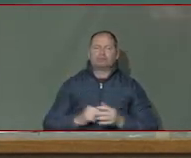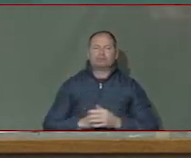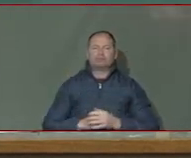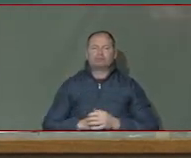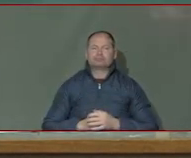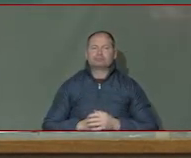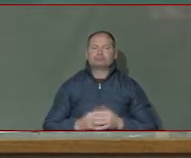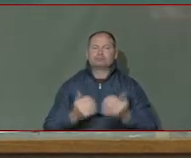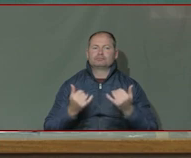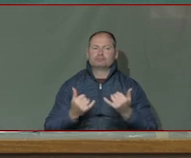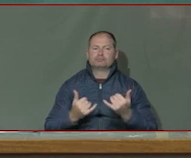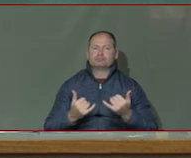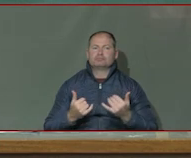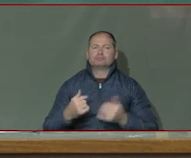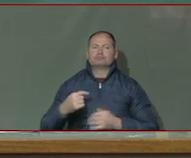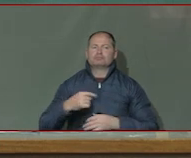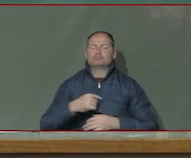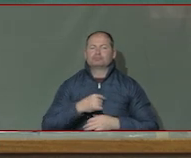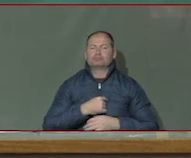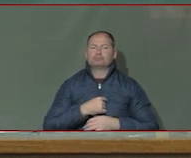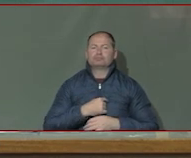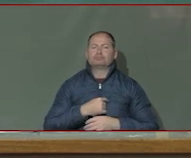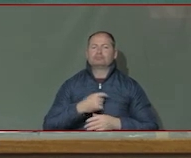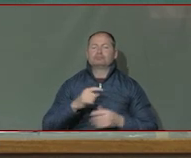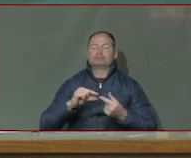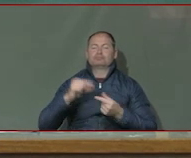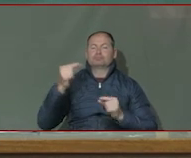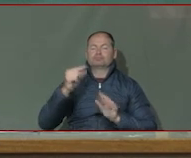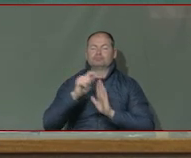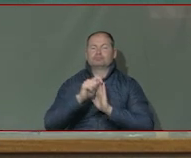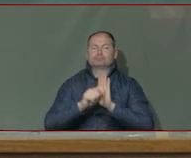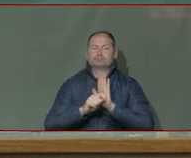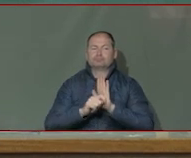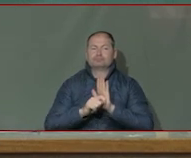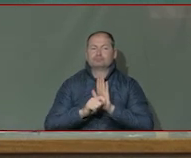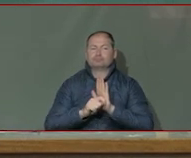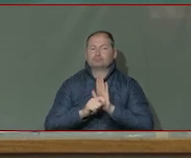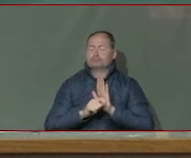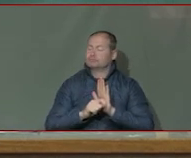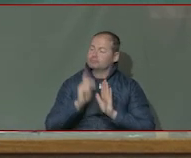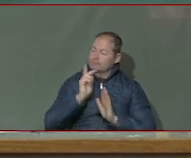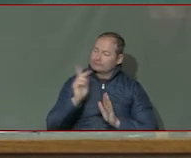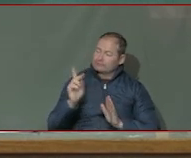Both heterozygous. Then the genotype, I get it from the question paper.